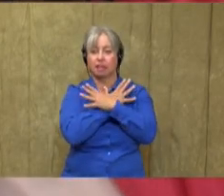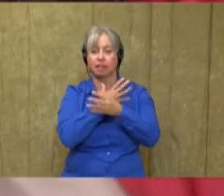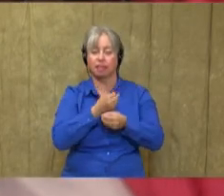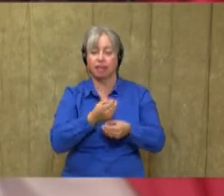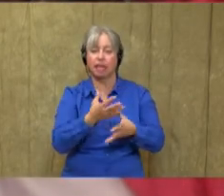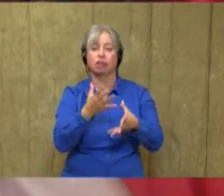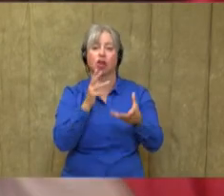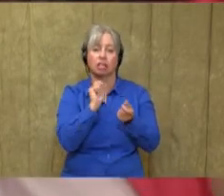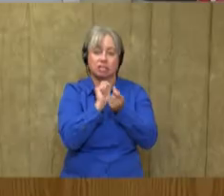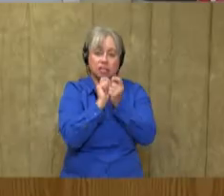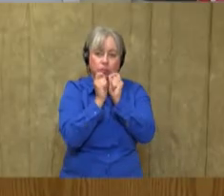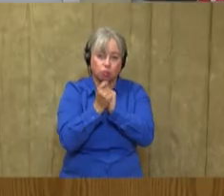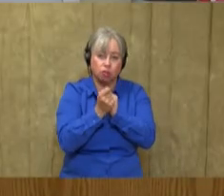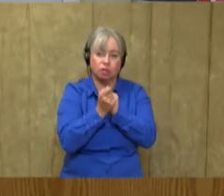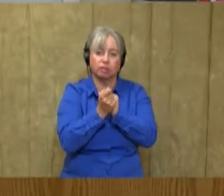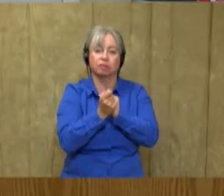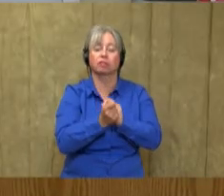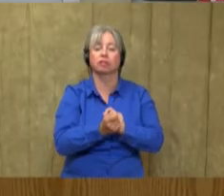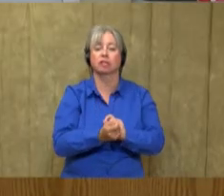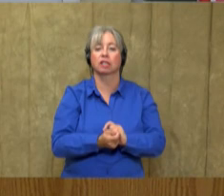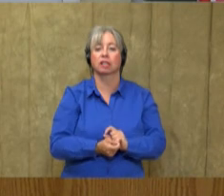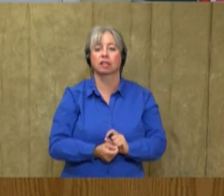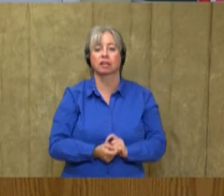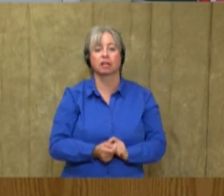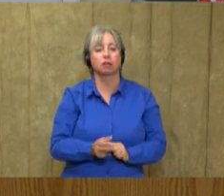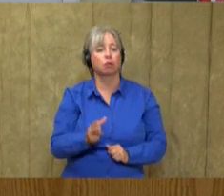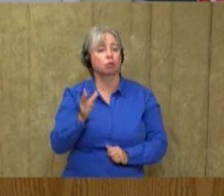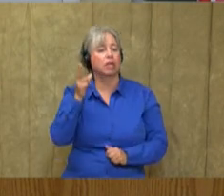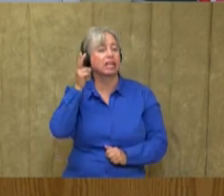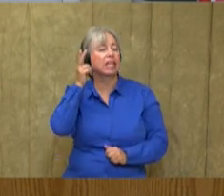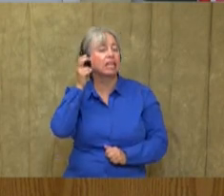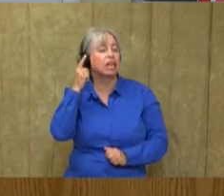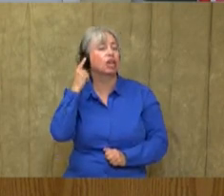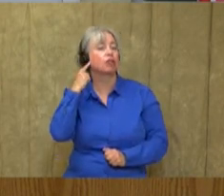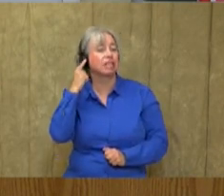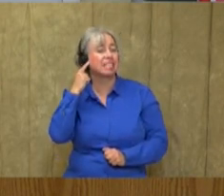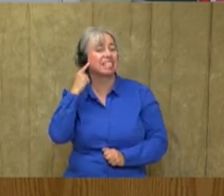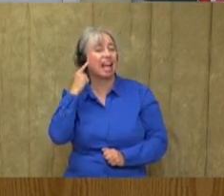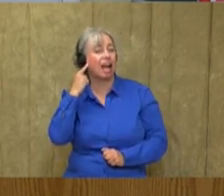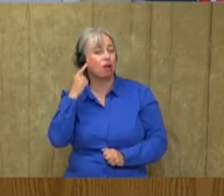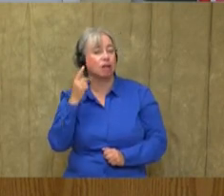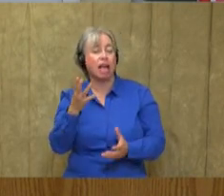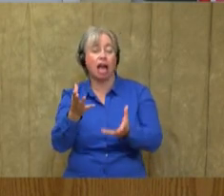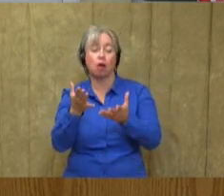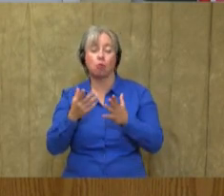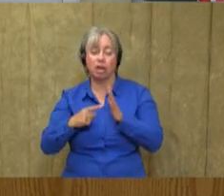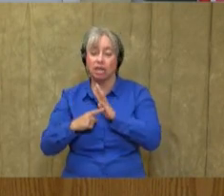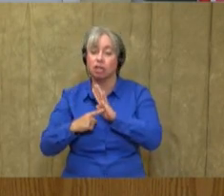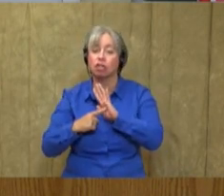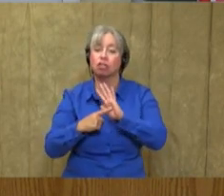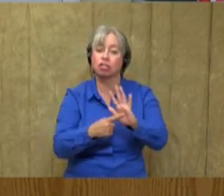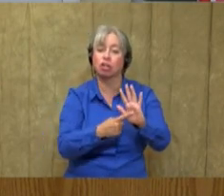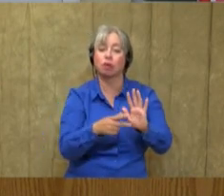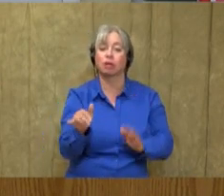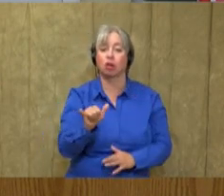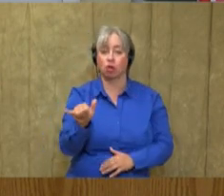to propagate. So we can hear it. We can hear it pretty easily, but I want to show it to you also. So I'm going to strike the tuning